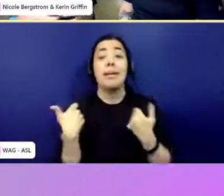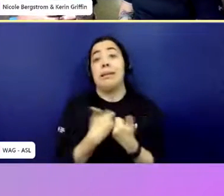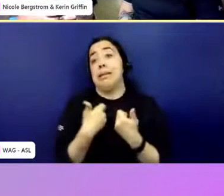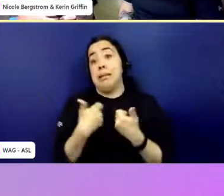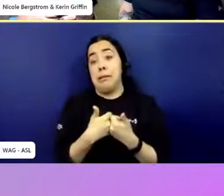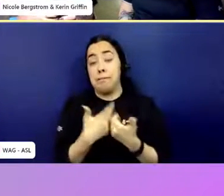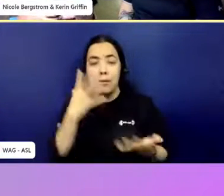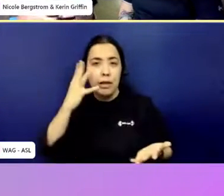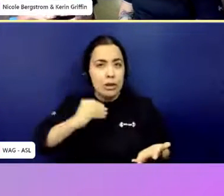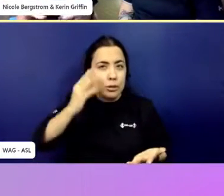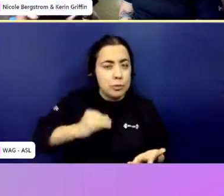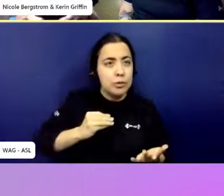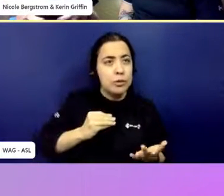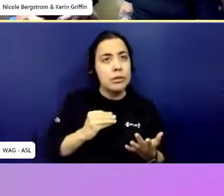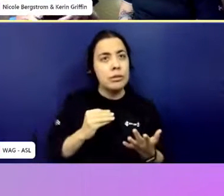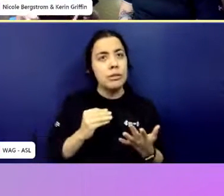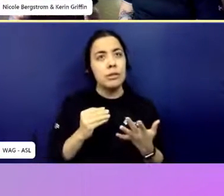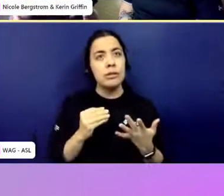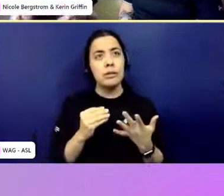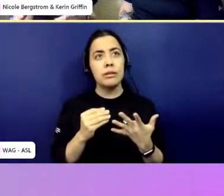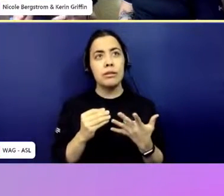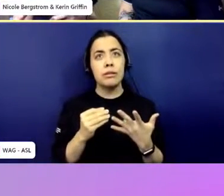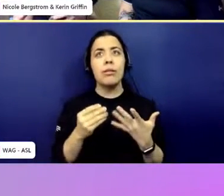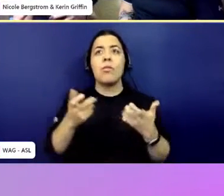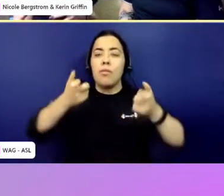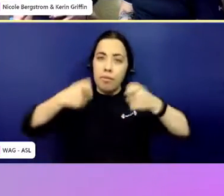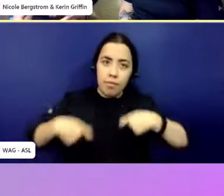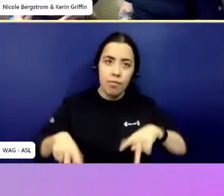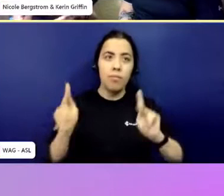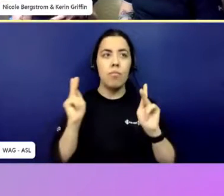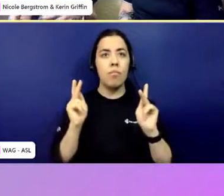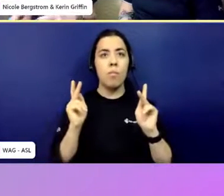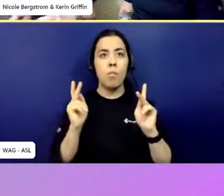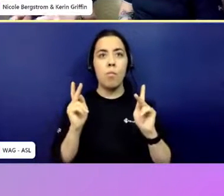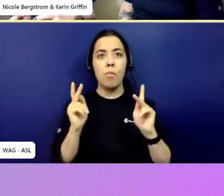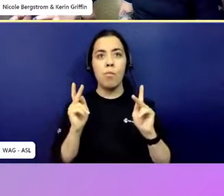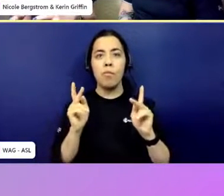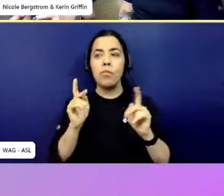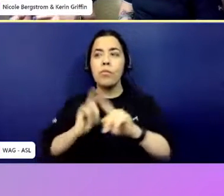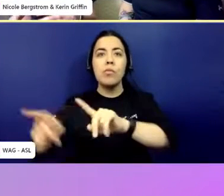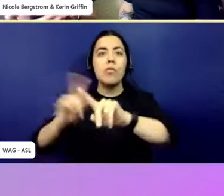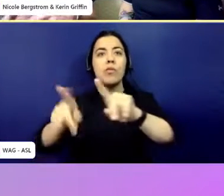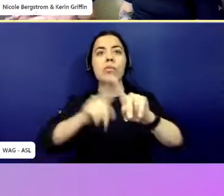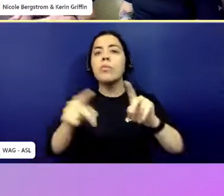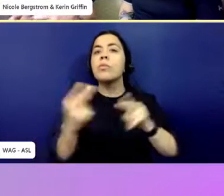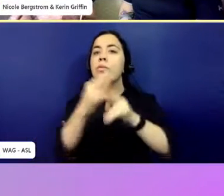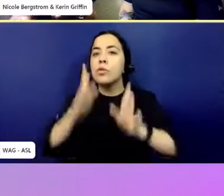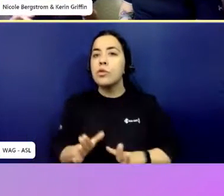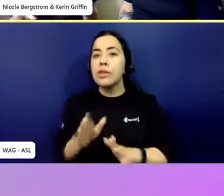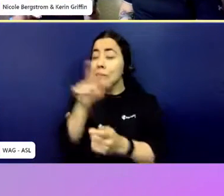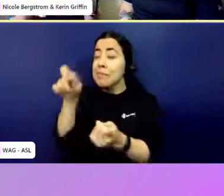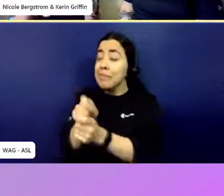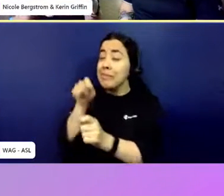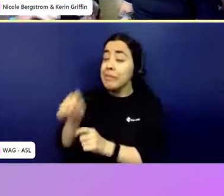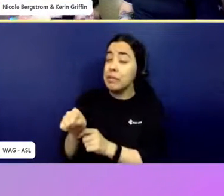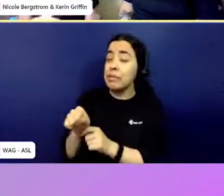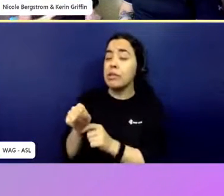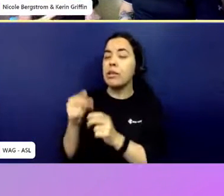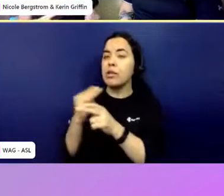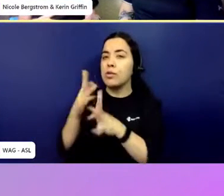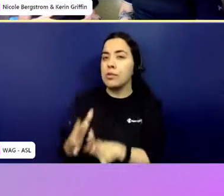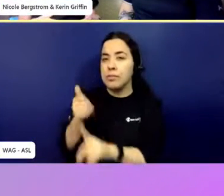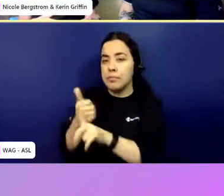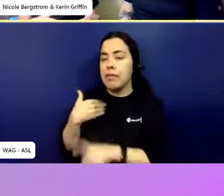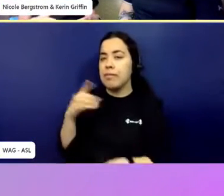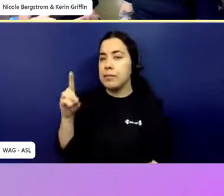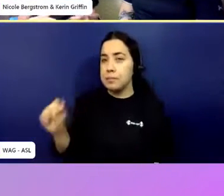an experience that will enable users, specifically users